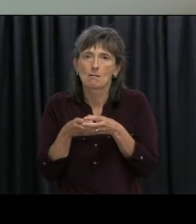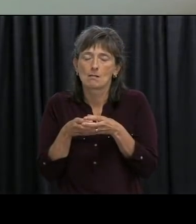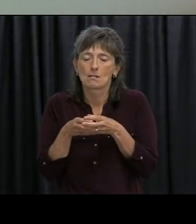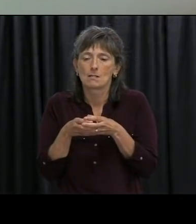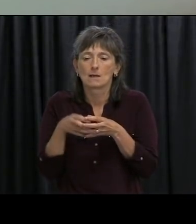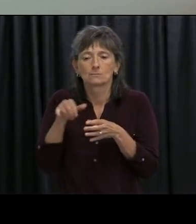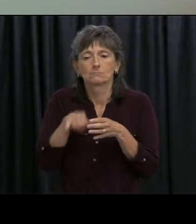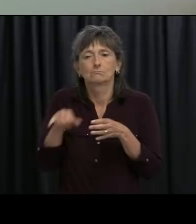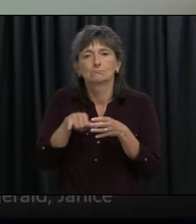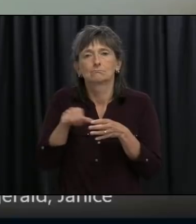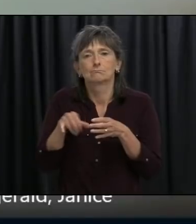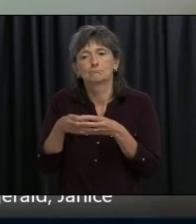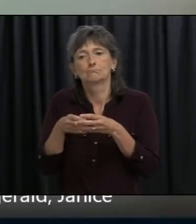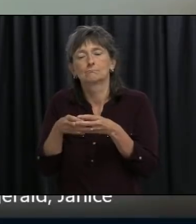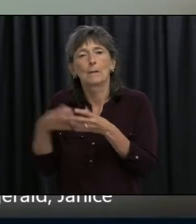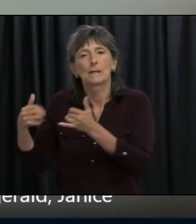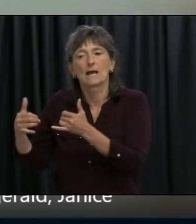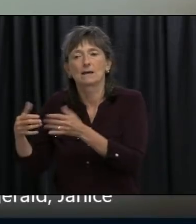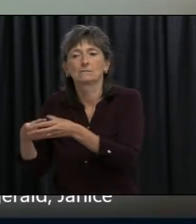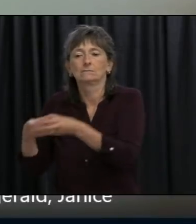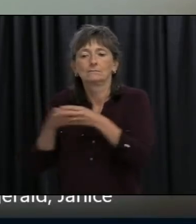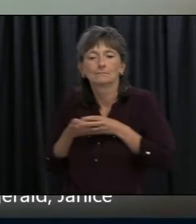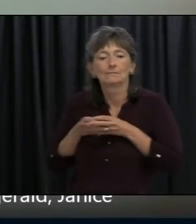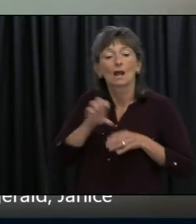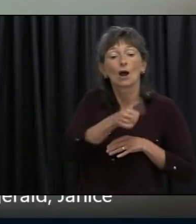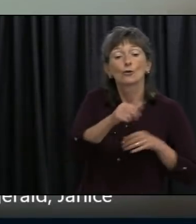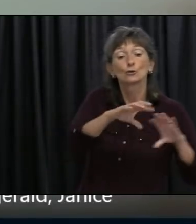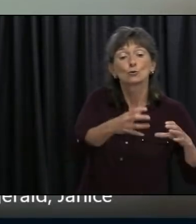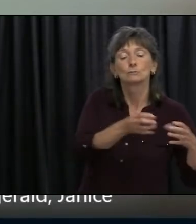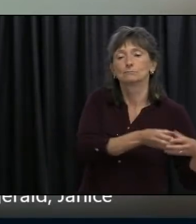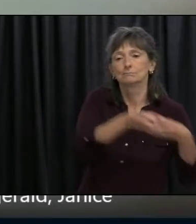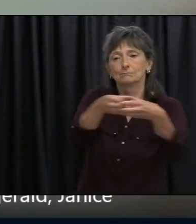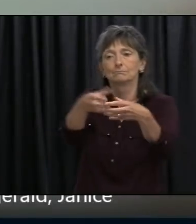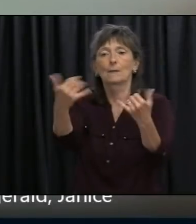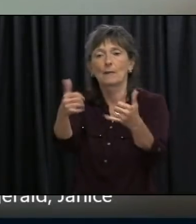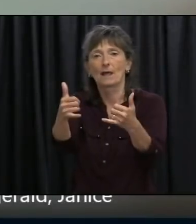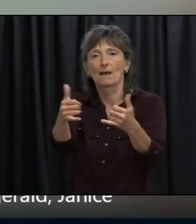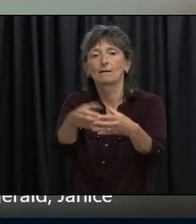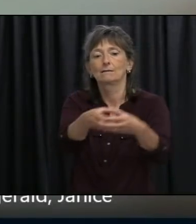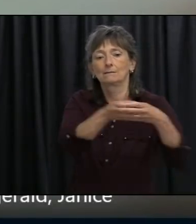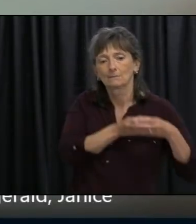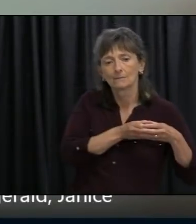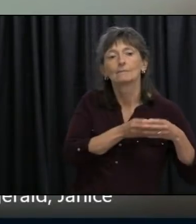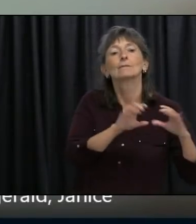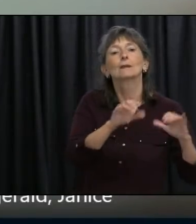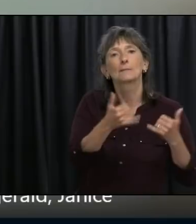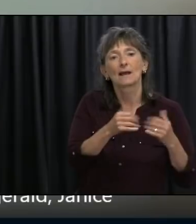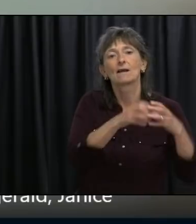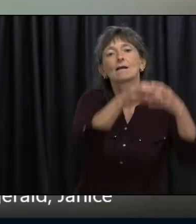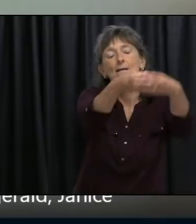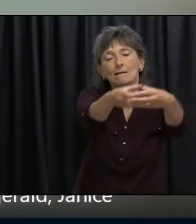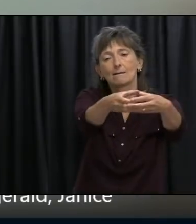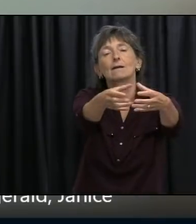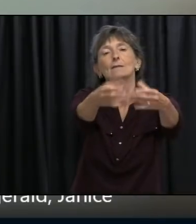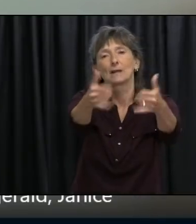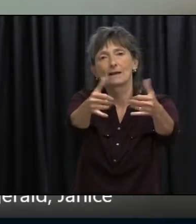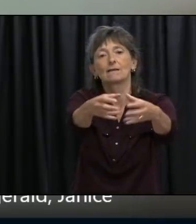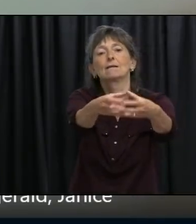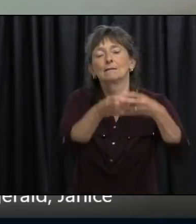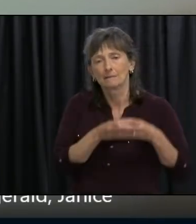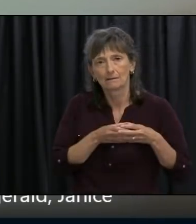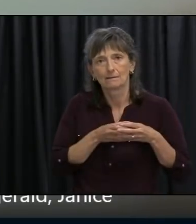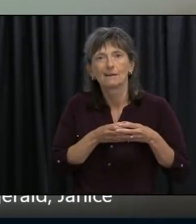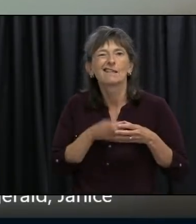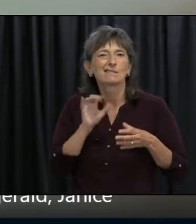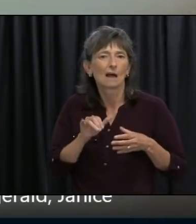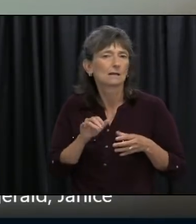things as contained as we can to aid in any public health follow-up should that have to happen. So those that